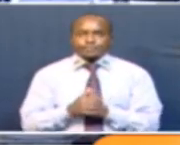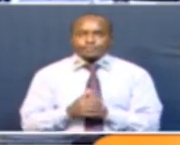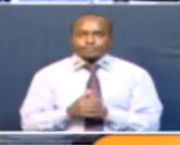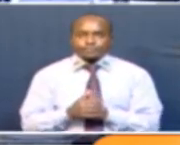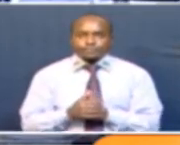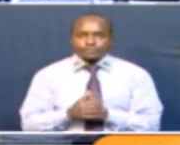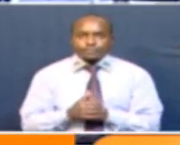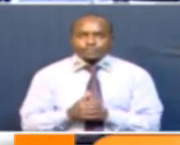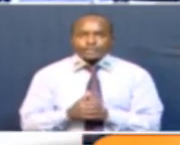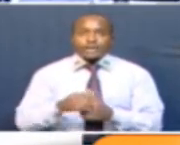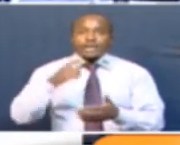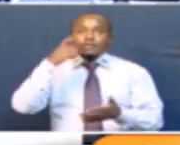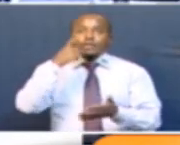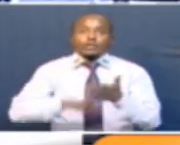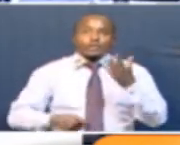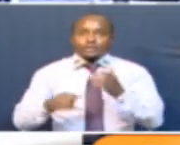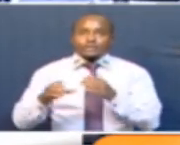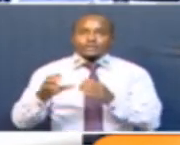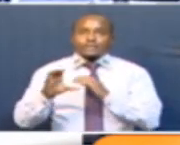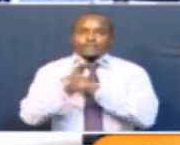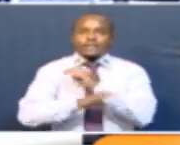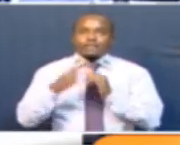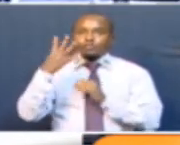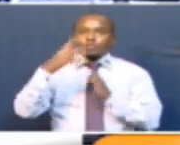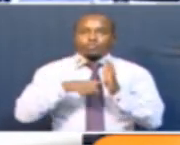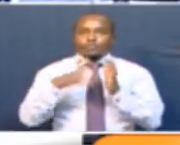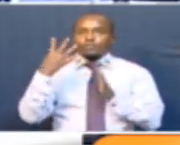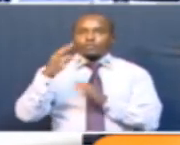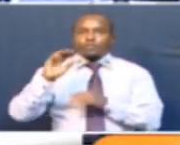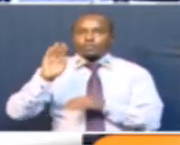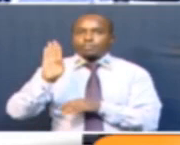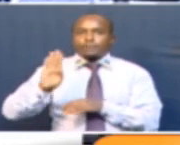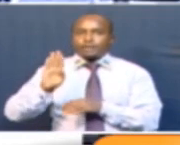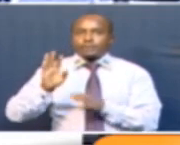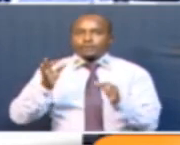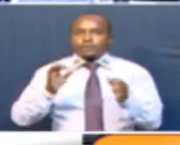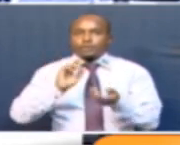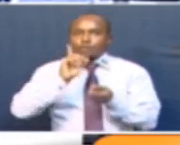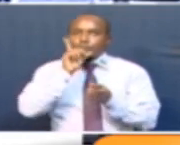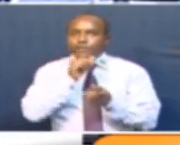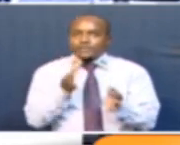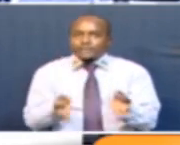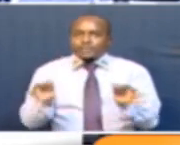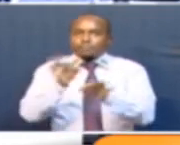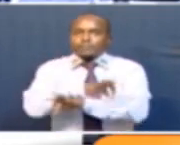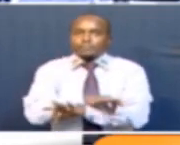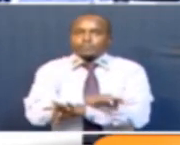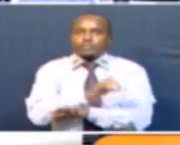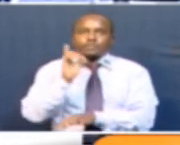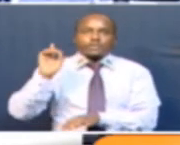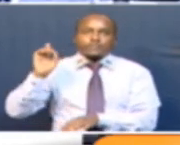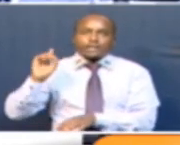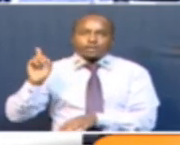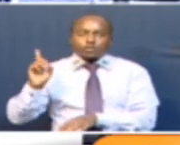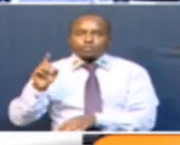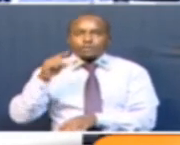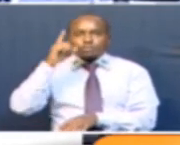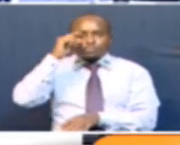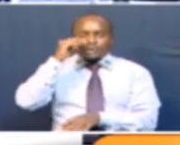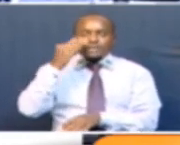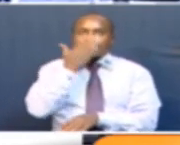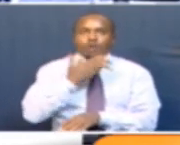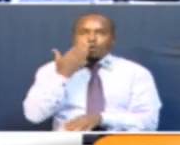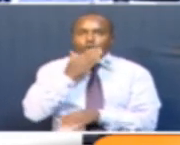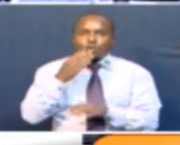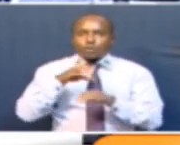It'll cost the country an extra 4.4 billion shillings to complete the replacement of the controversial Mombasa Nairobi oil pipeline.